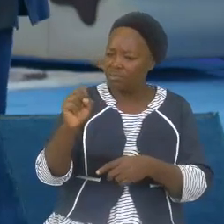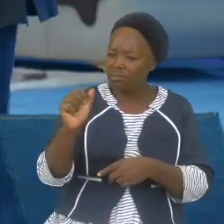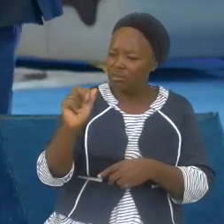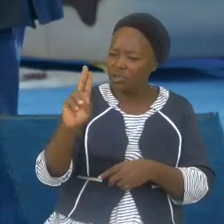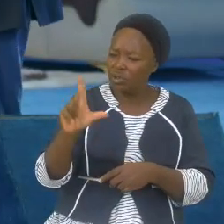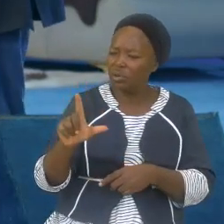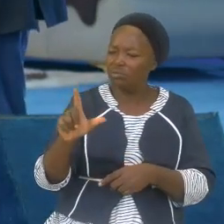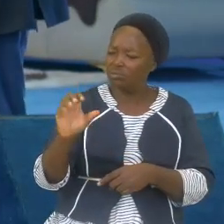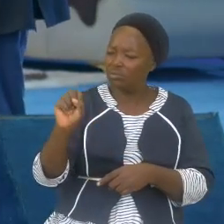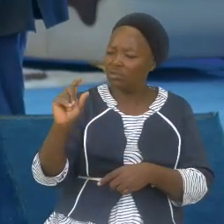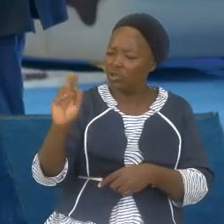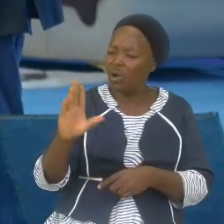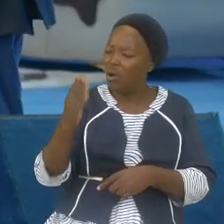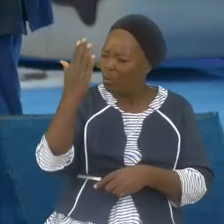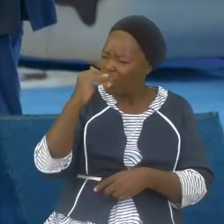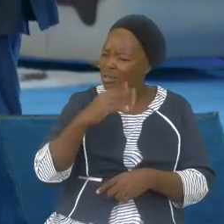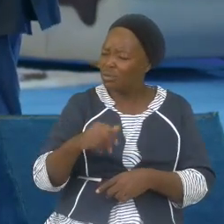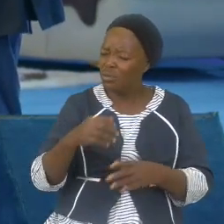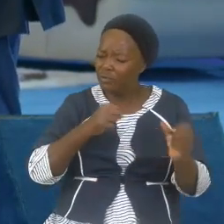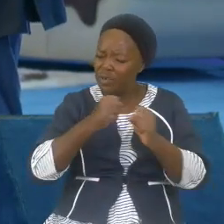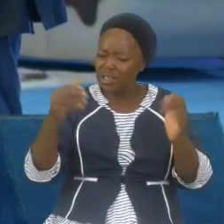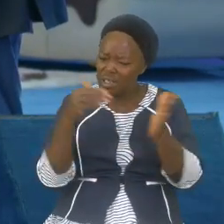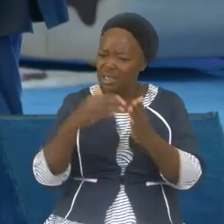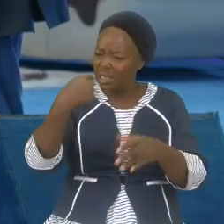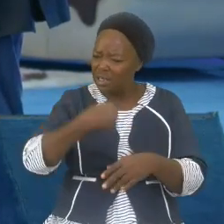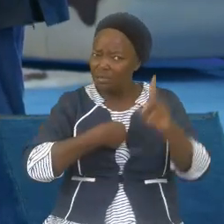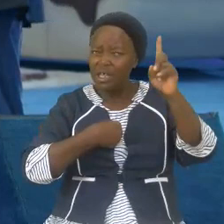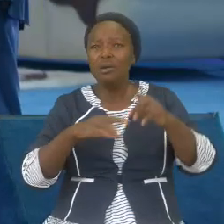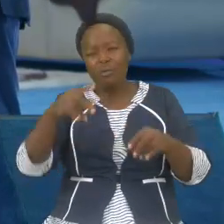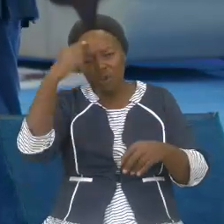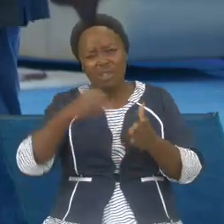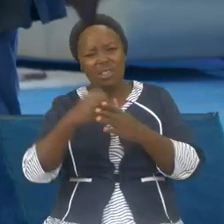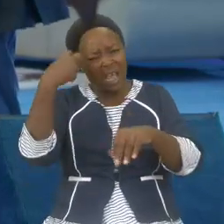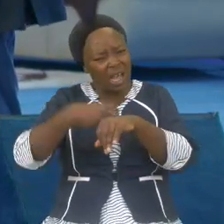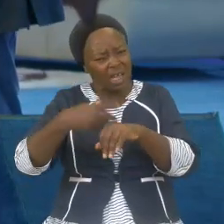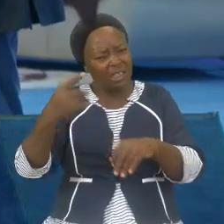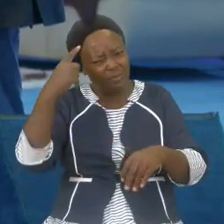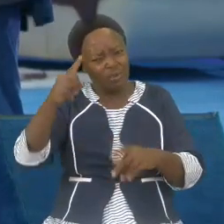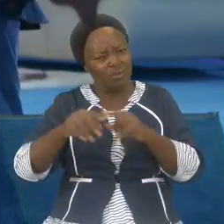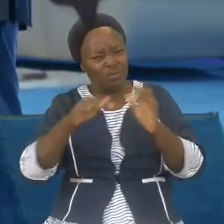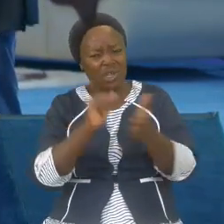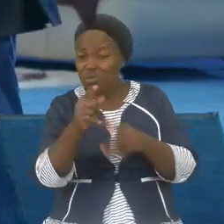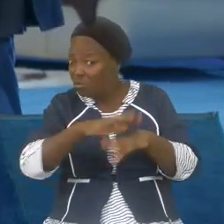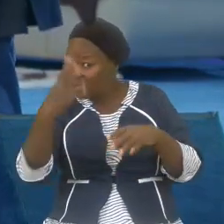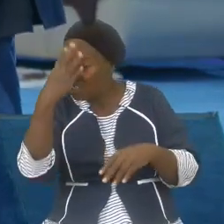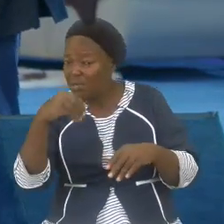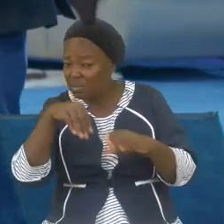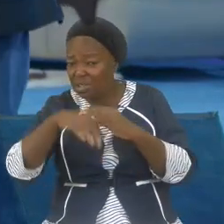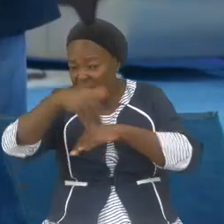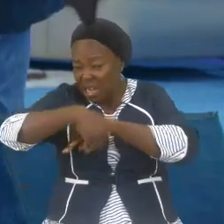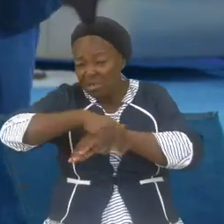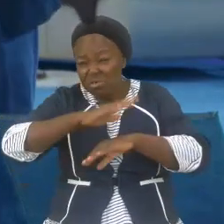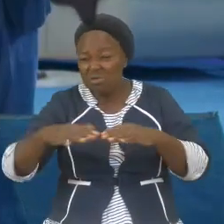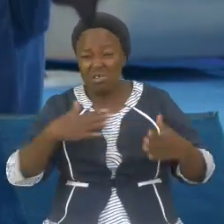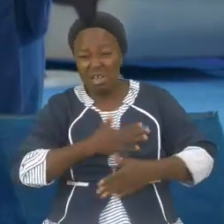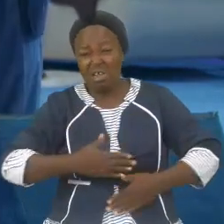kicking against the pricks? It's a hard thing for you to do that. You don't sleep in the night. You don't enjoy your life. You